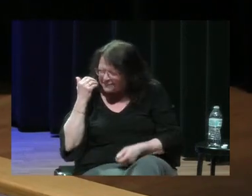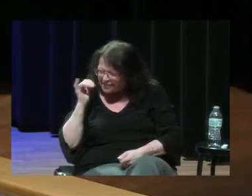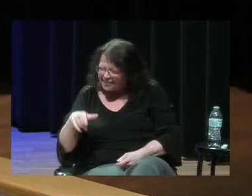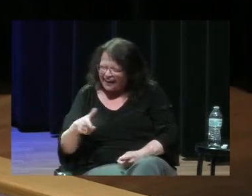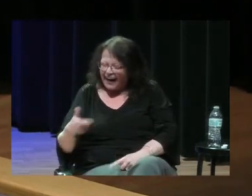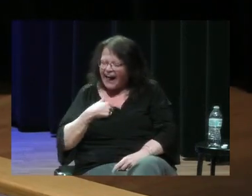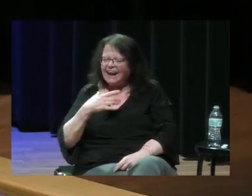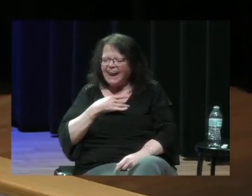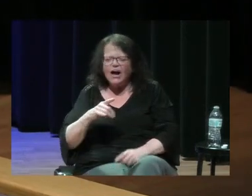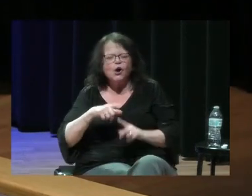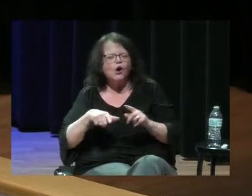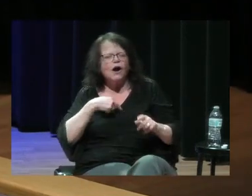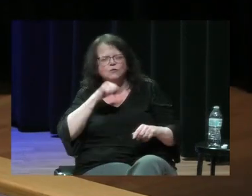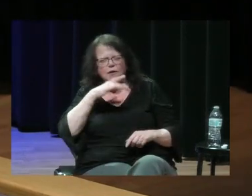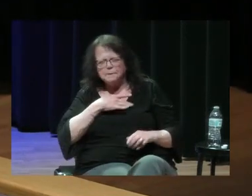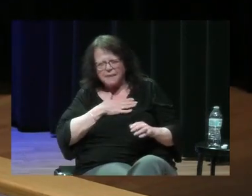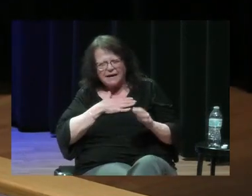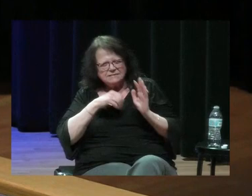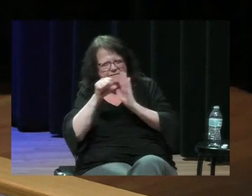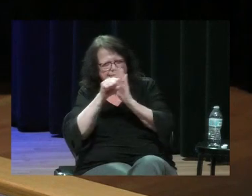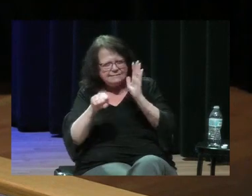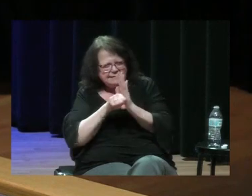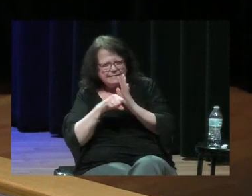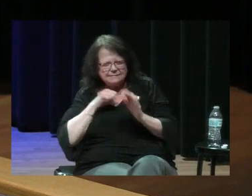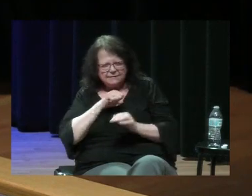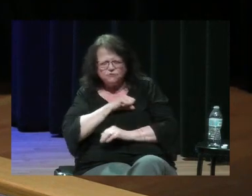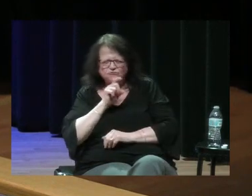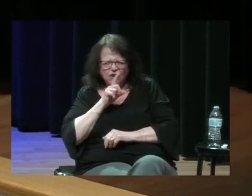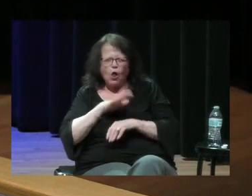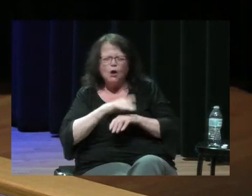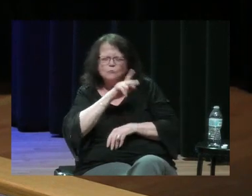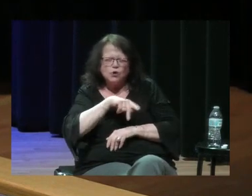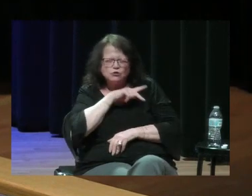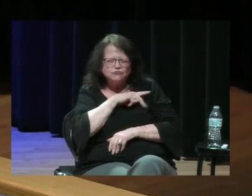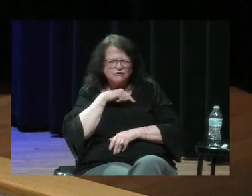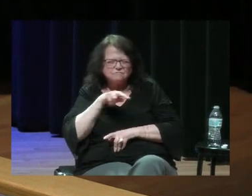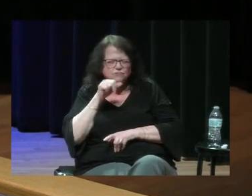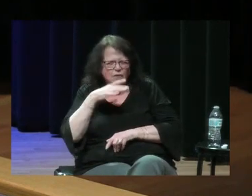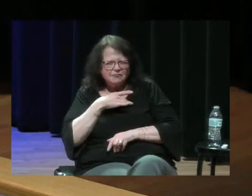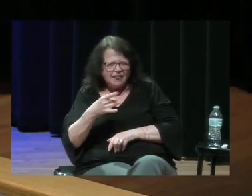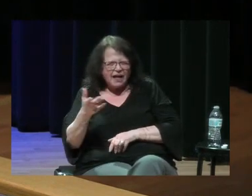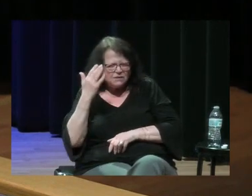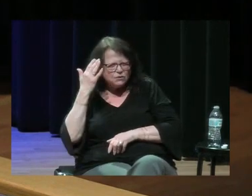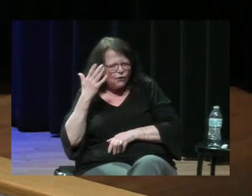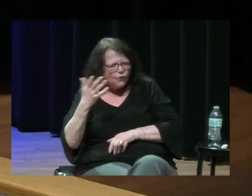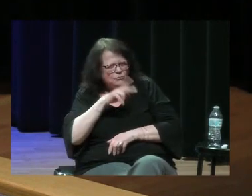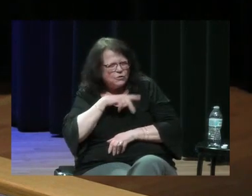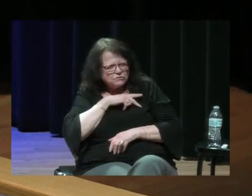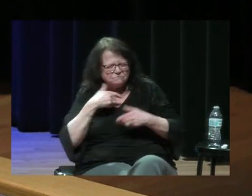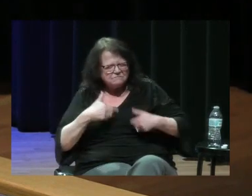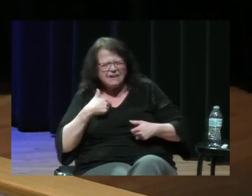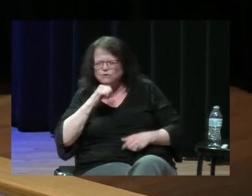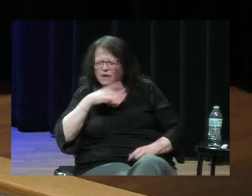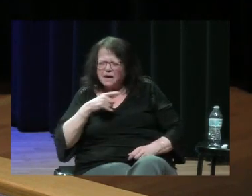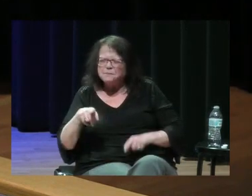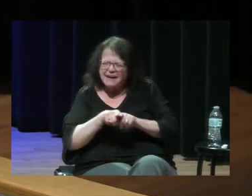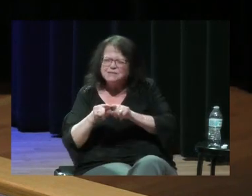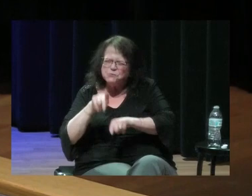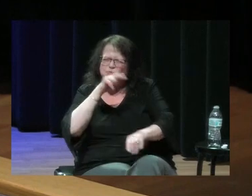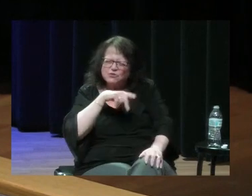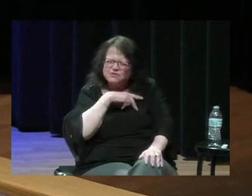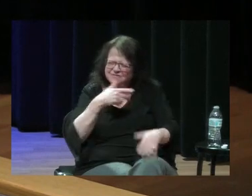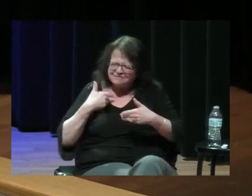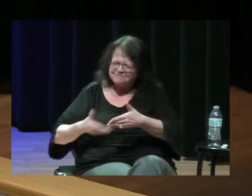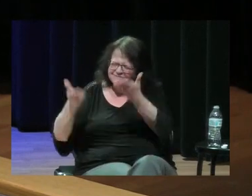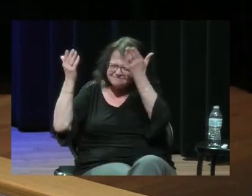really, really don't like my state senator, just like on a personal level. Not even policy, just don't like him as a person. But